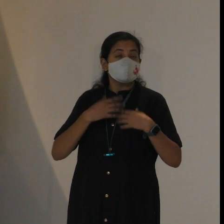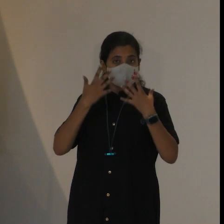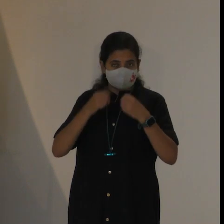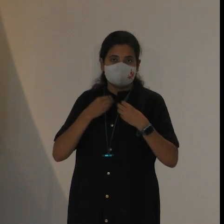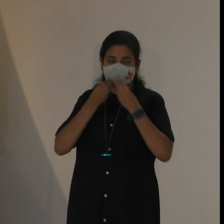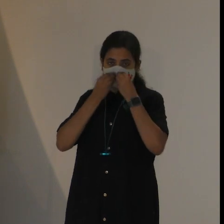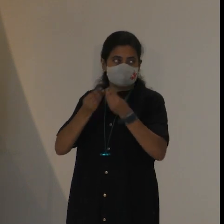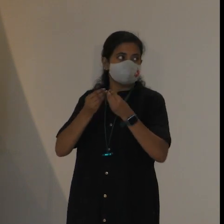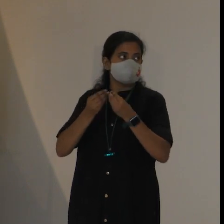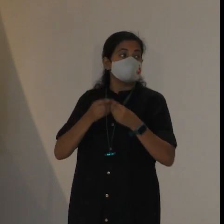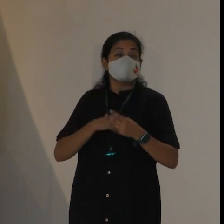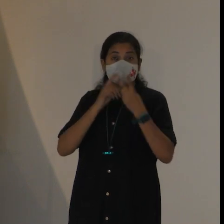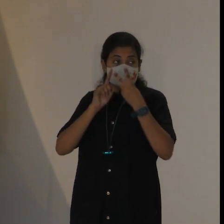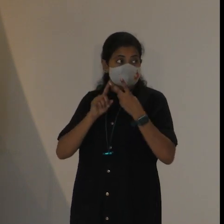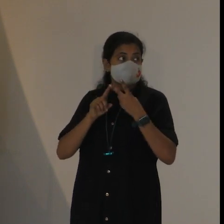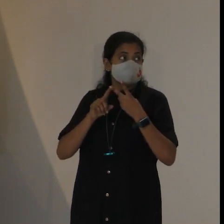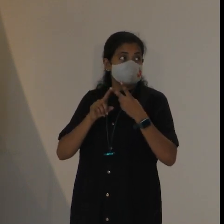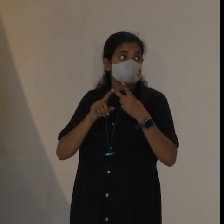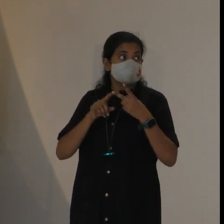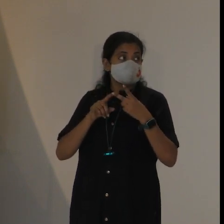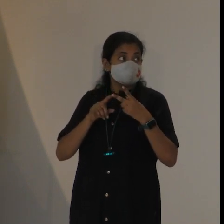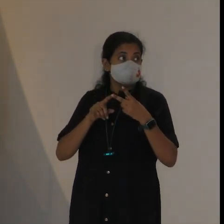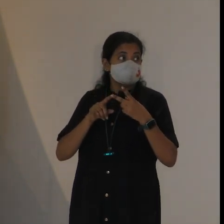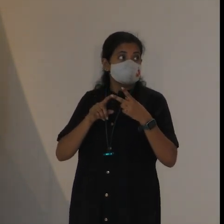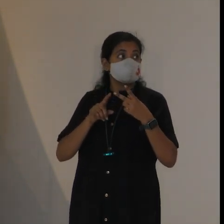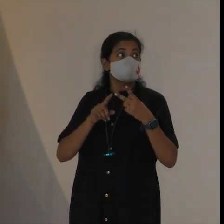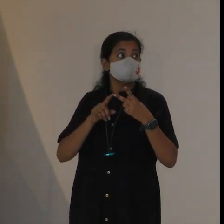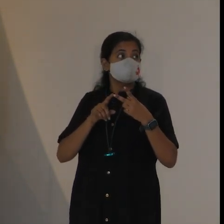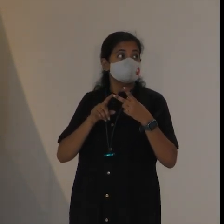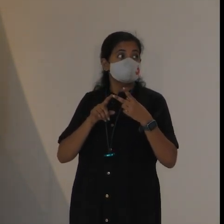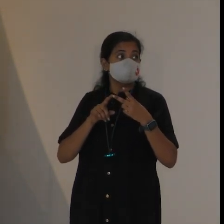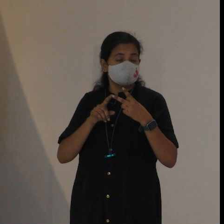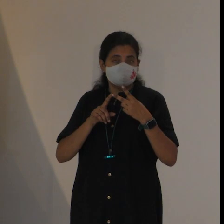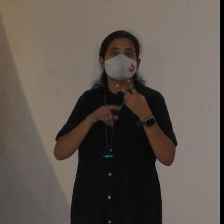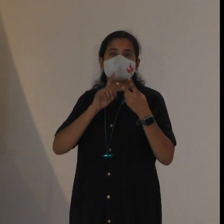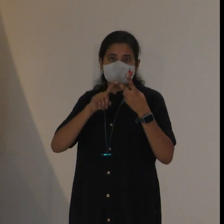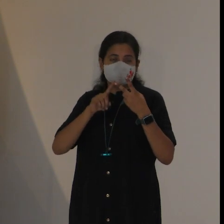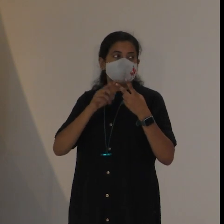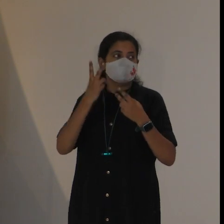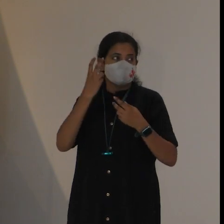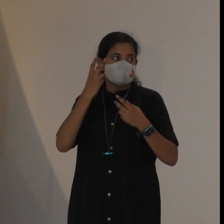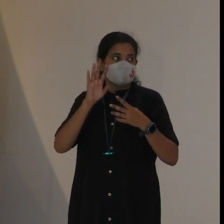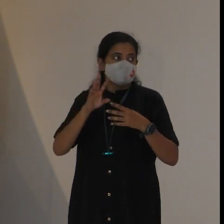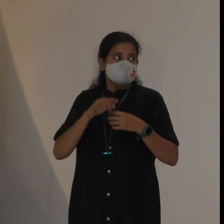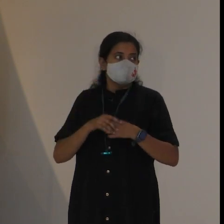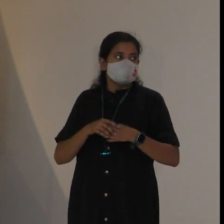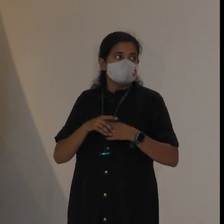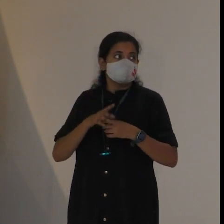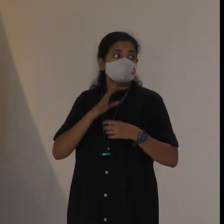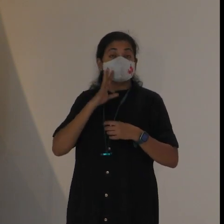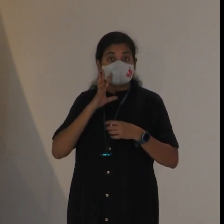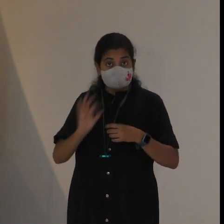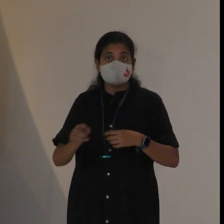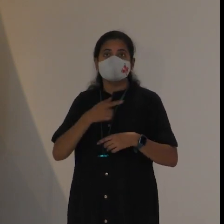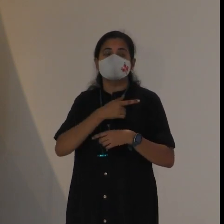everyone, that's the second film. I urge everyone to concentrate on the second half of the 2 minutes, because that was the true